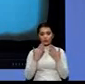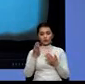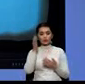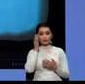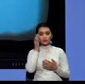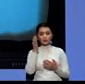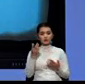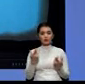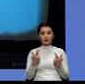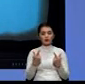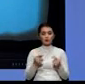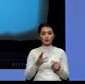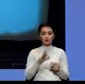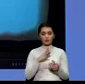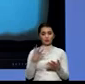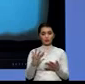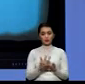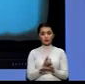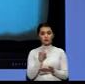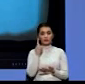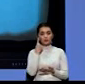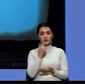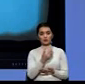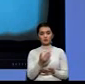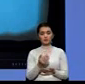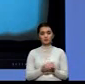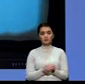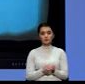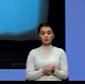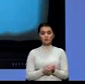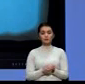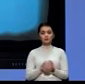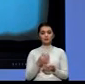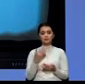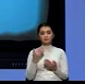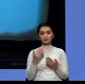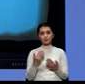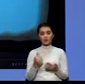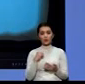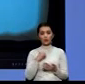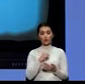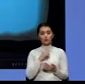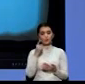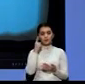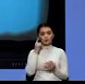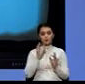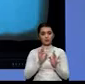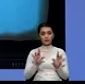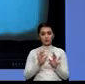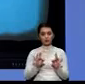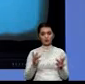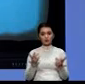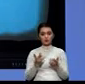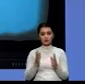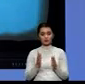bunday donolikka qanday qilib erishgan deb o'ylaysiz? Demak, bu yerda o'z fikringizni bayon